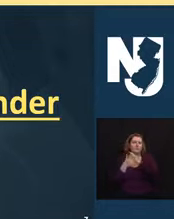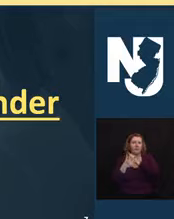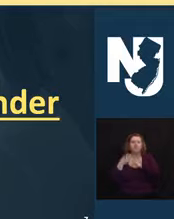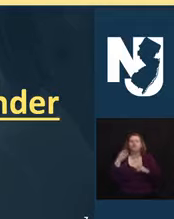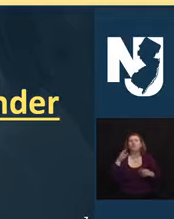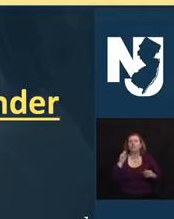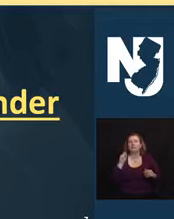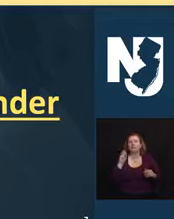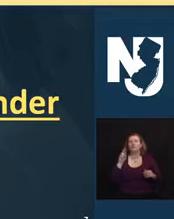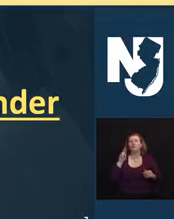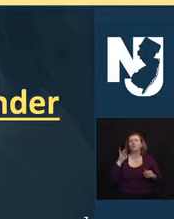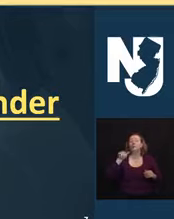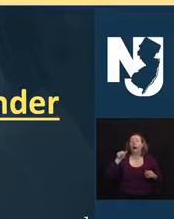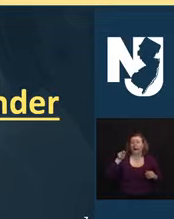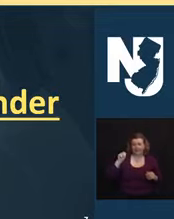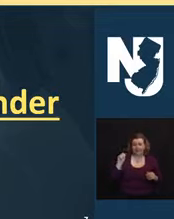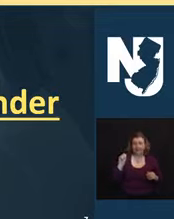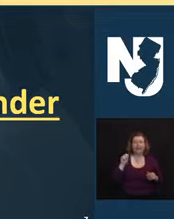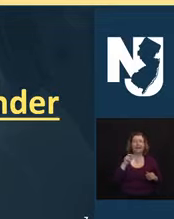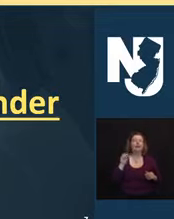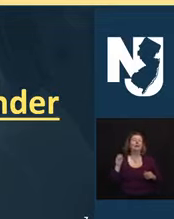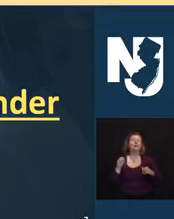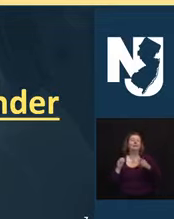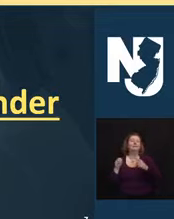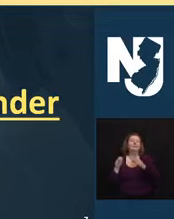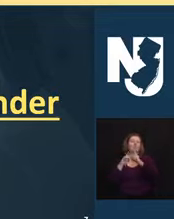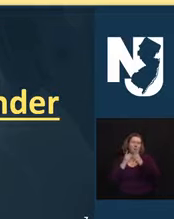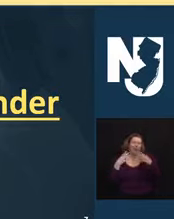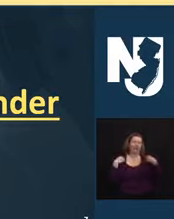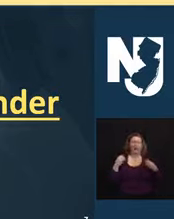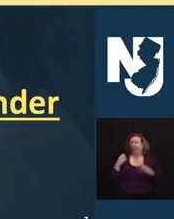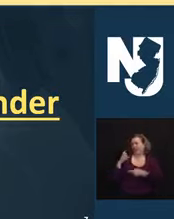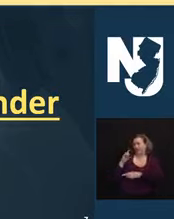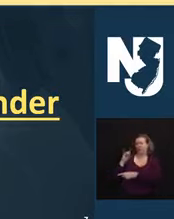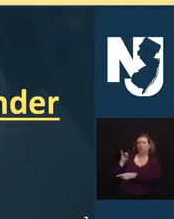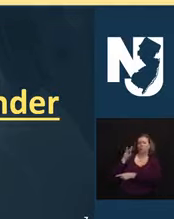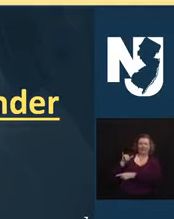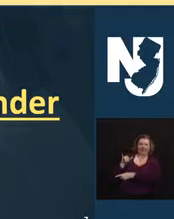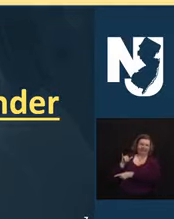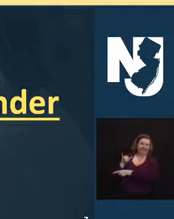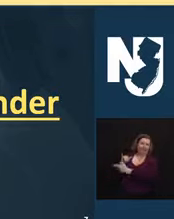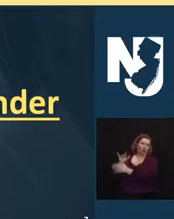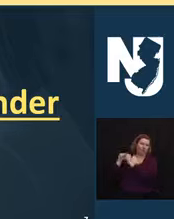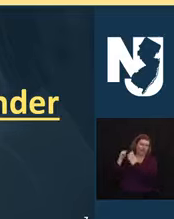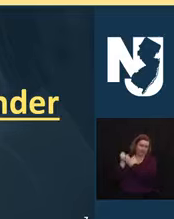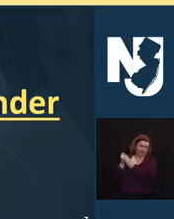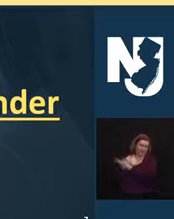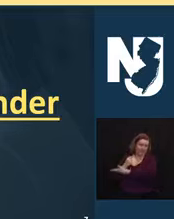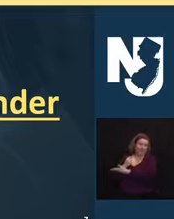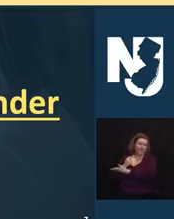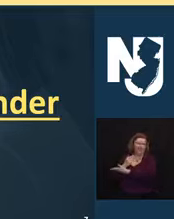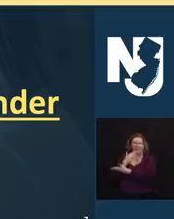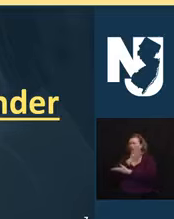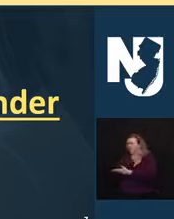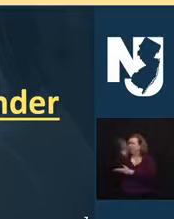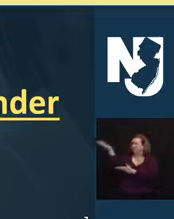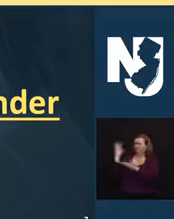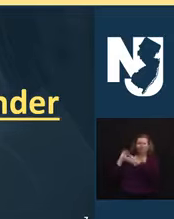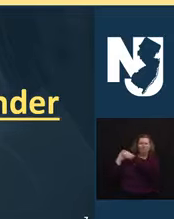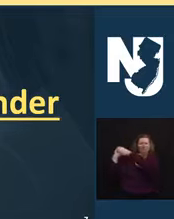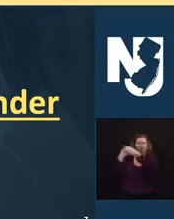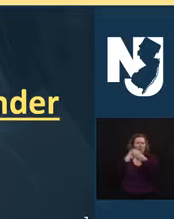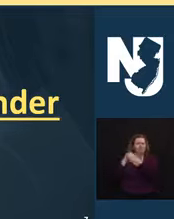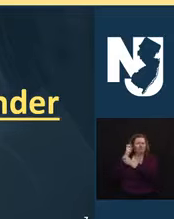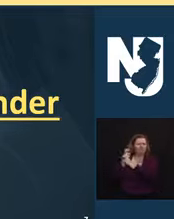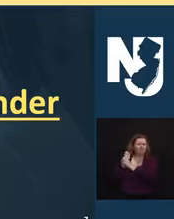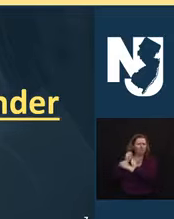the leadership of the woman to my right who needs no introduction and her team. And I thank everyone for their great work. I also want to thank some outside partners